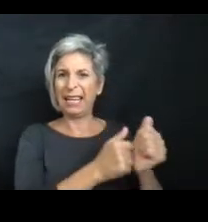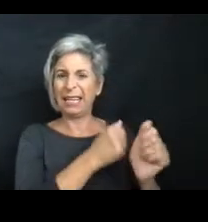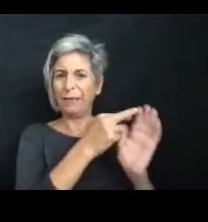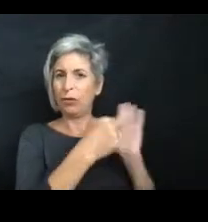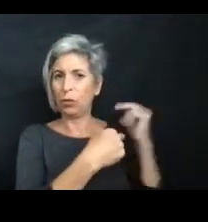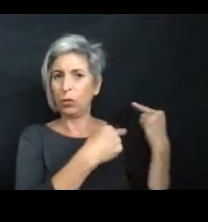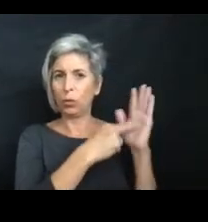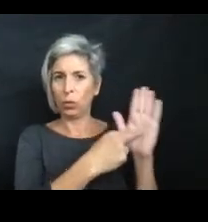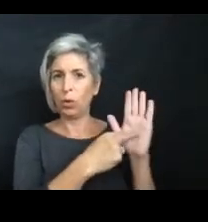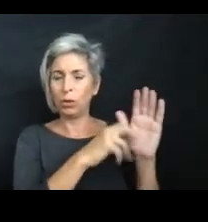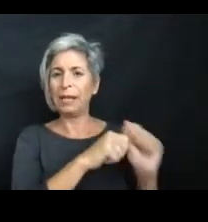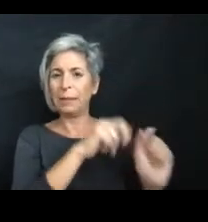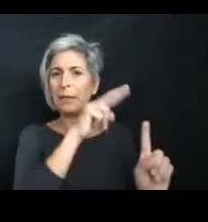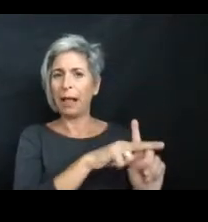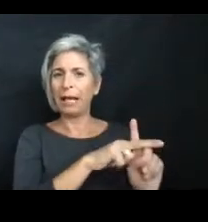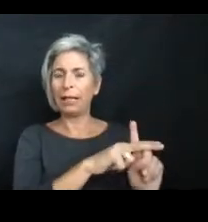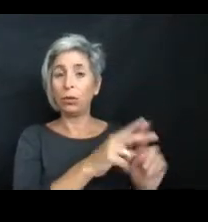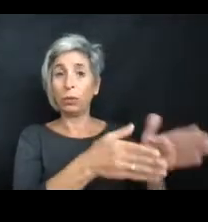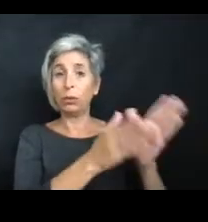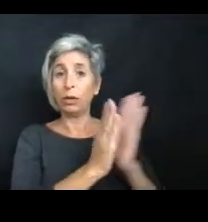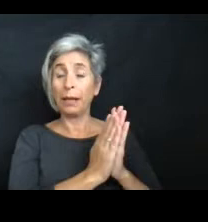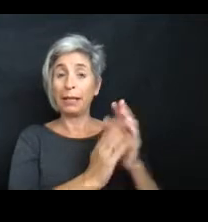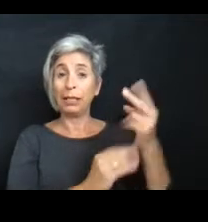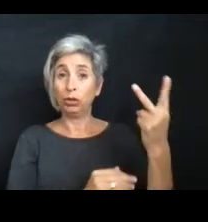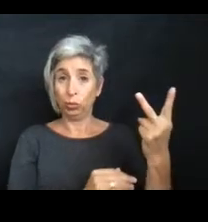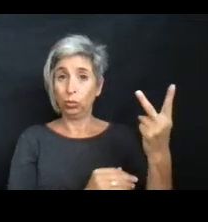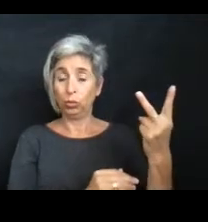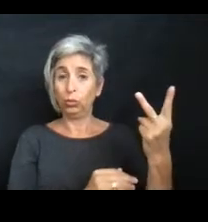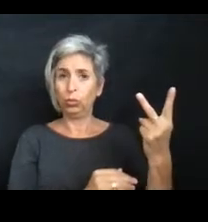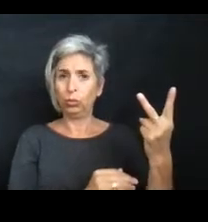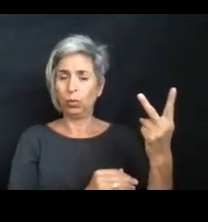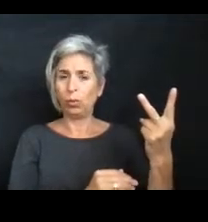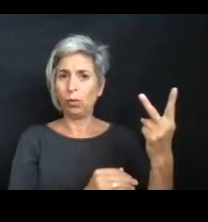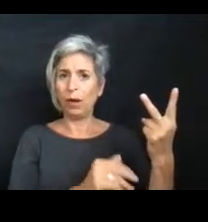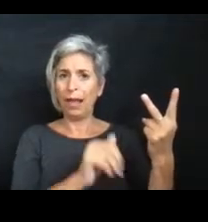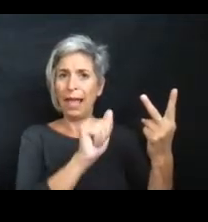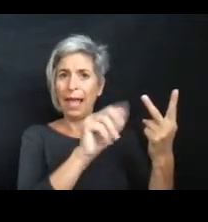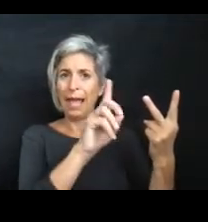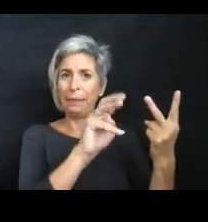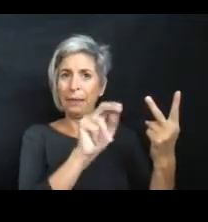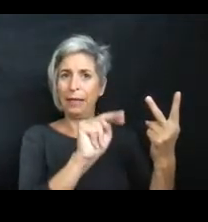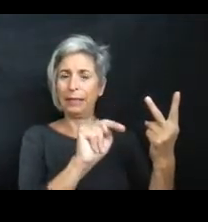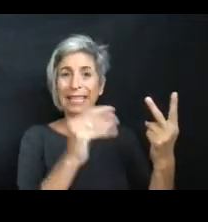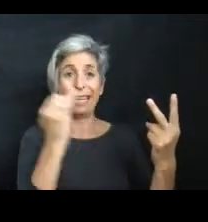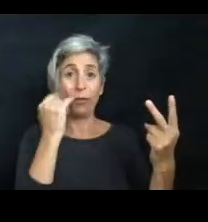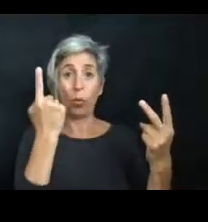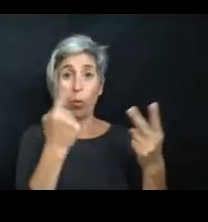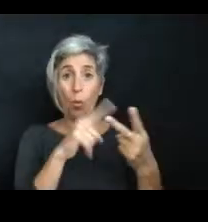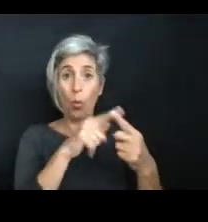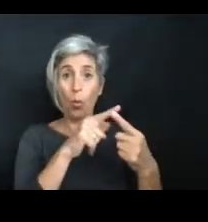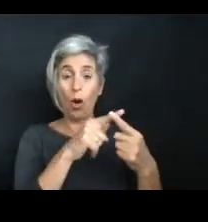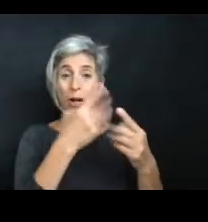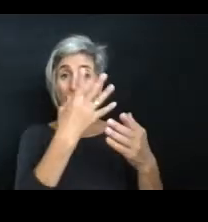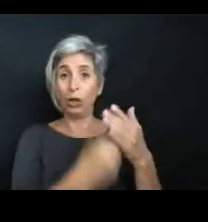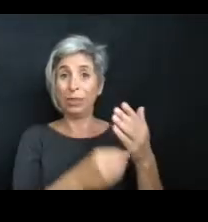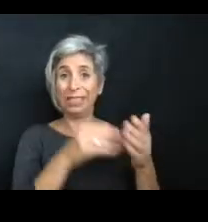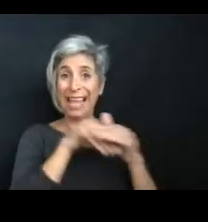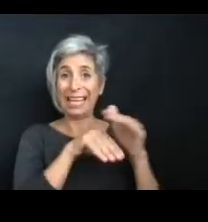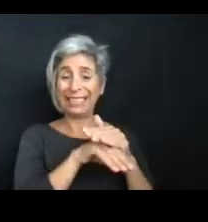recommend having at least 2 company administrators just in case one loses access and you still need new users